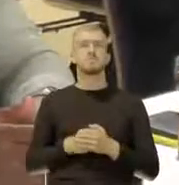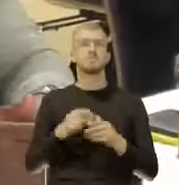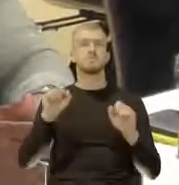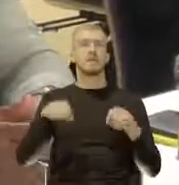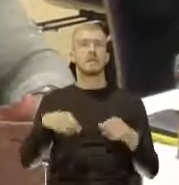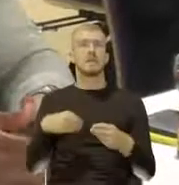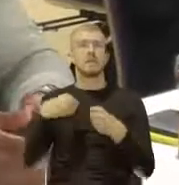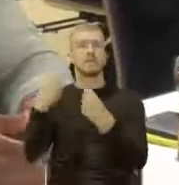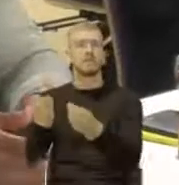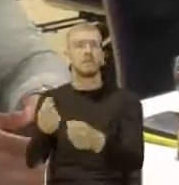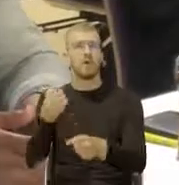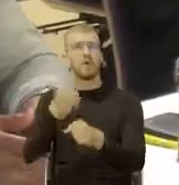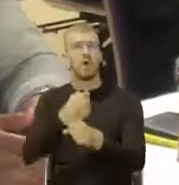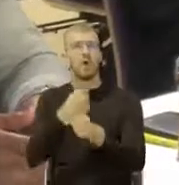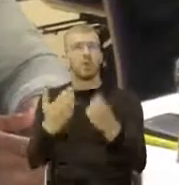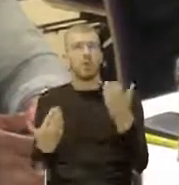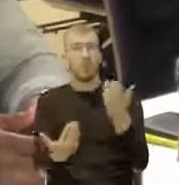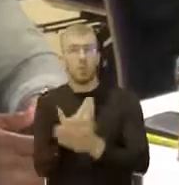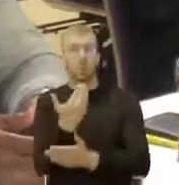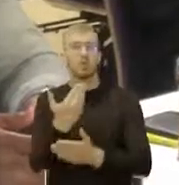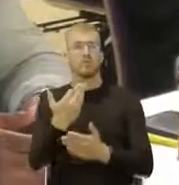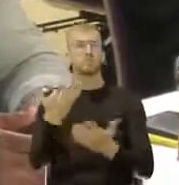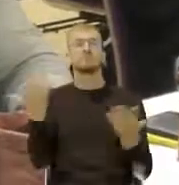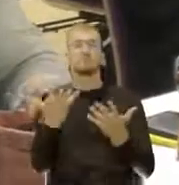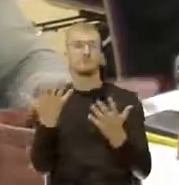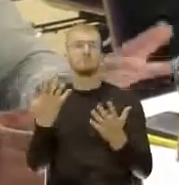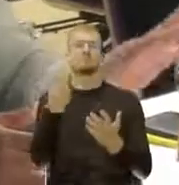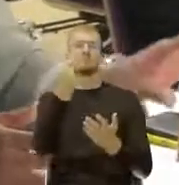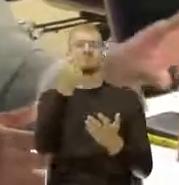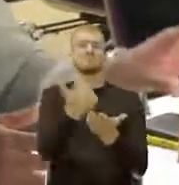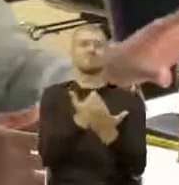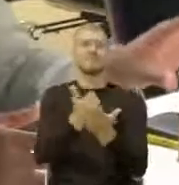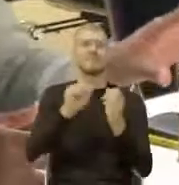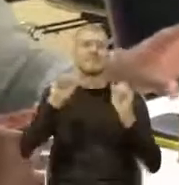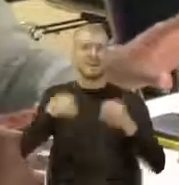street, decongest the place, and take the waste from that. Because when they are